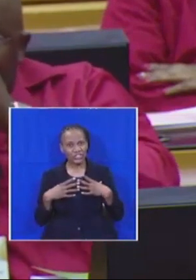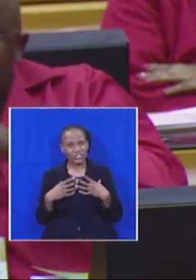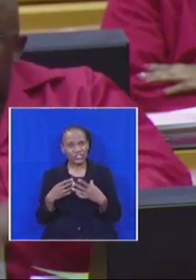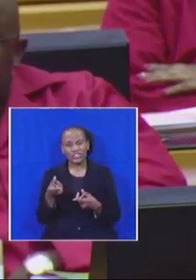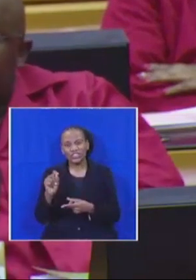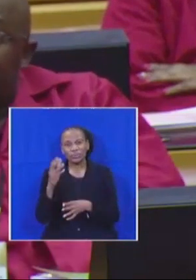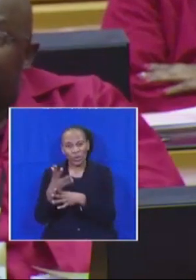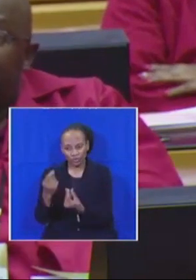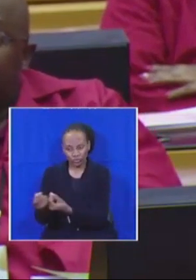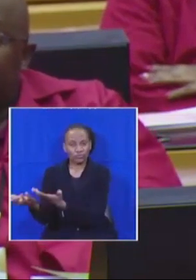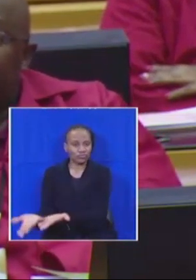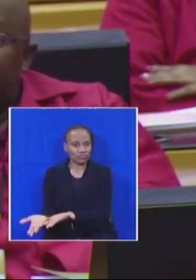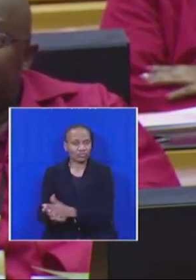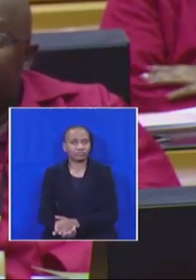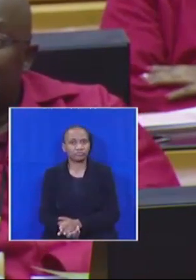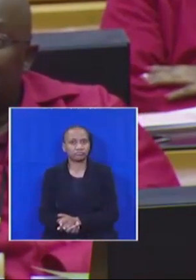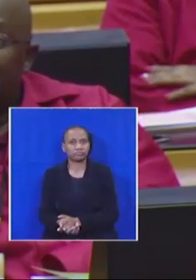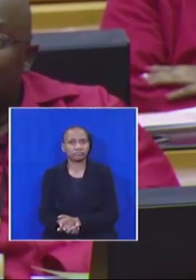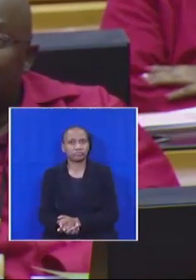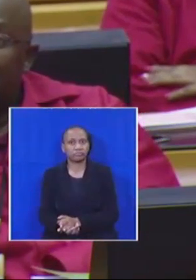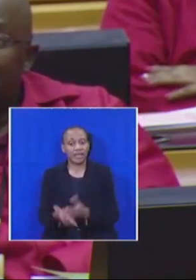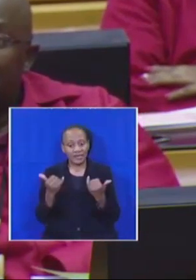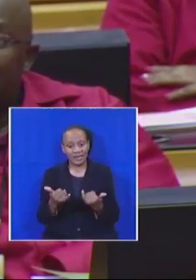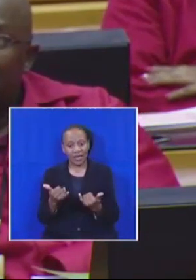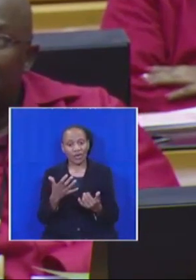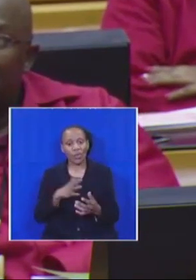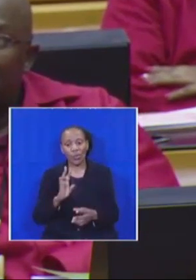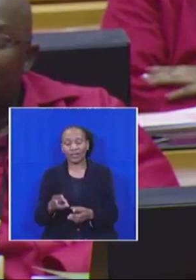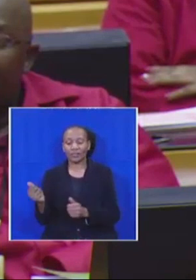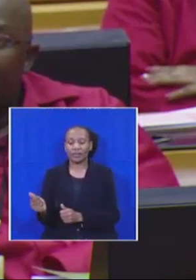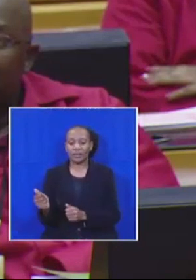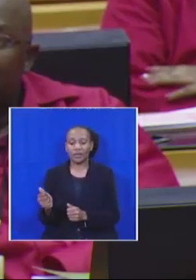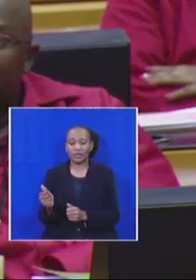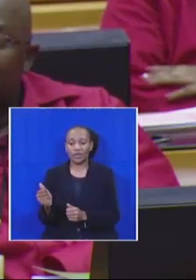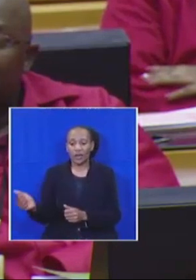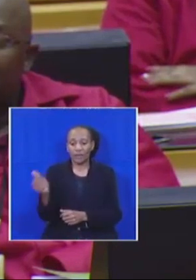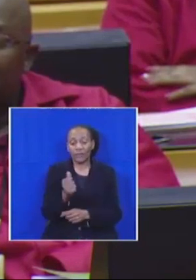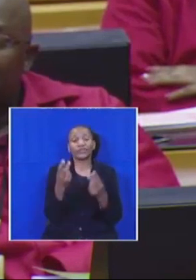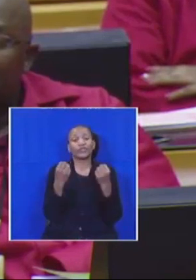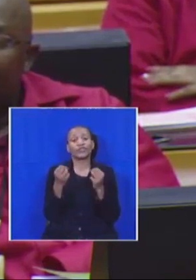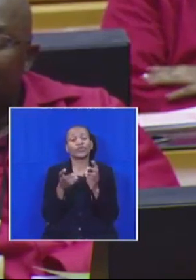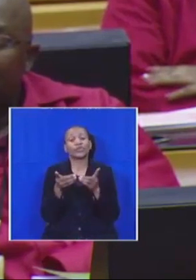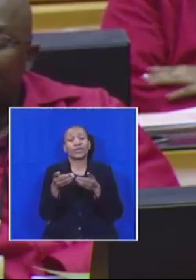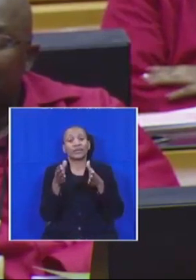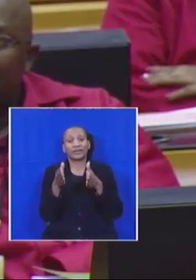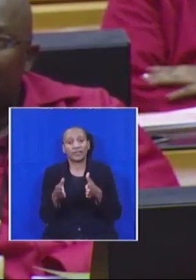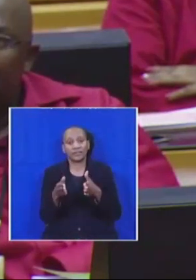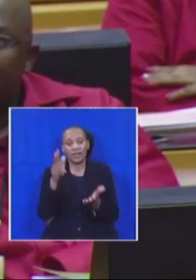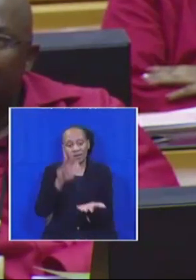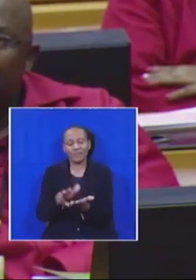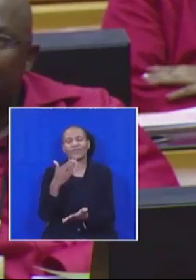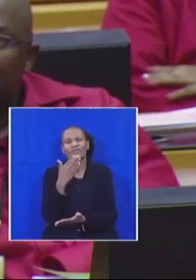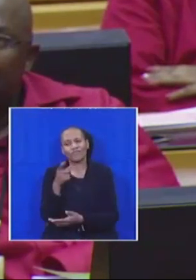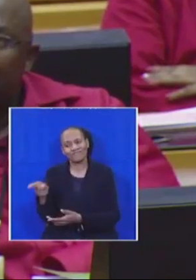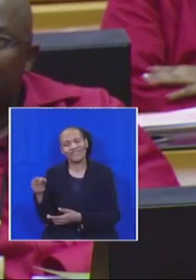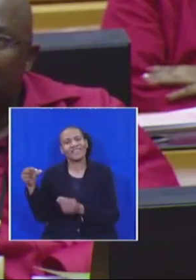They toppled Daniel's previous board to replace it with a group of directors approved by them to loot without disturbance.